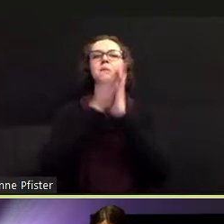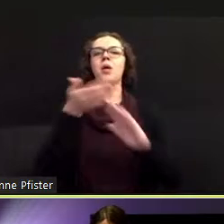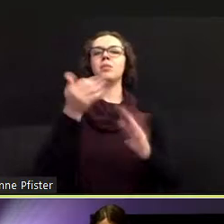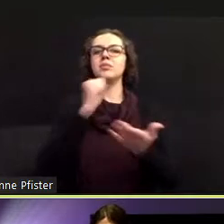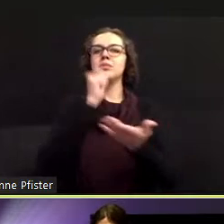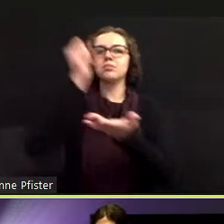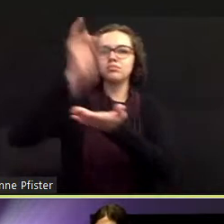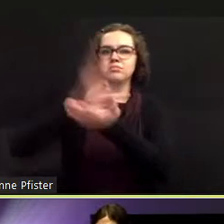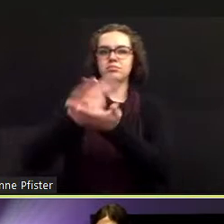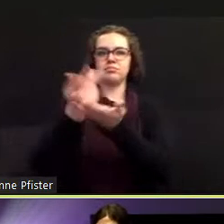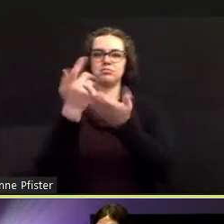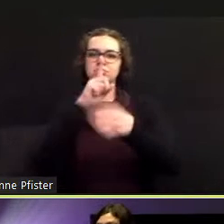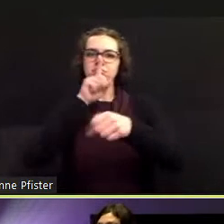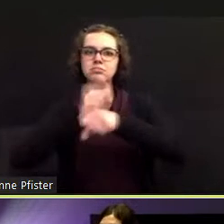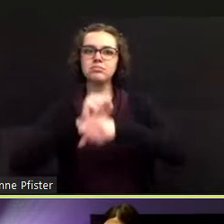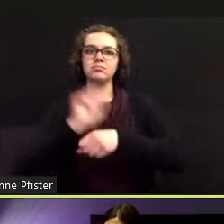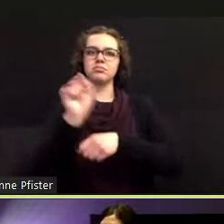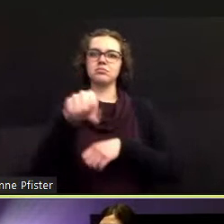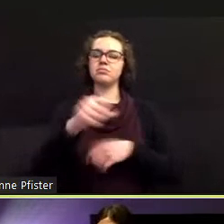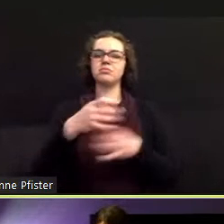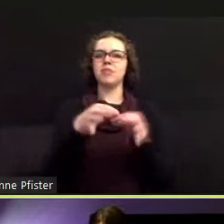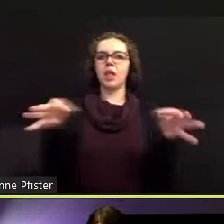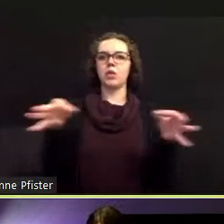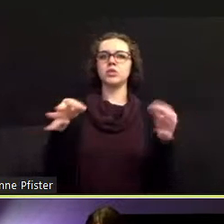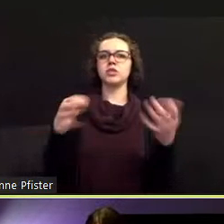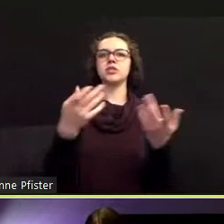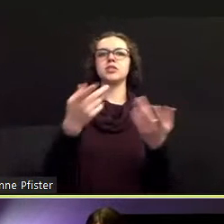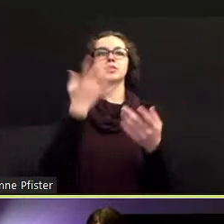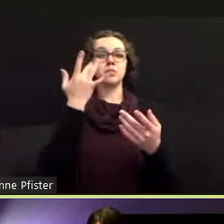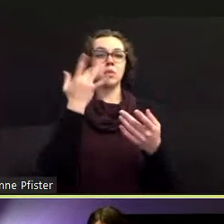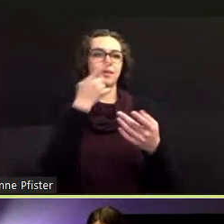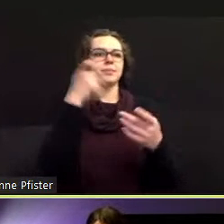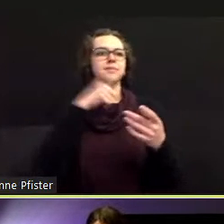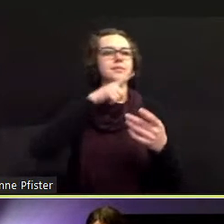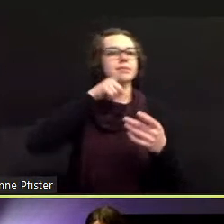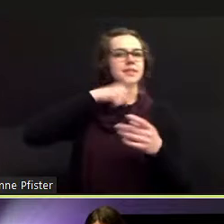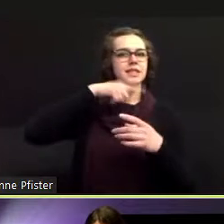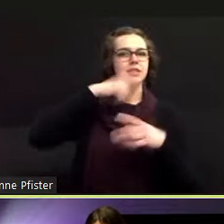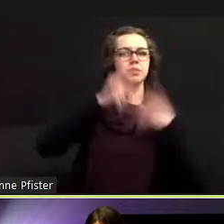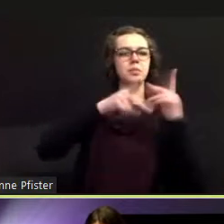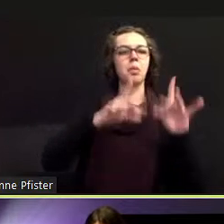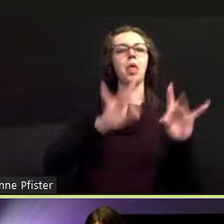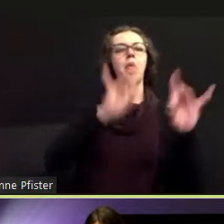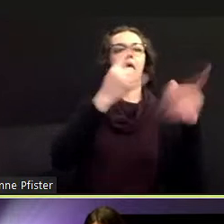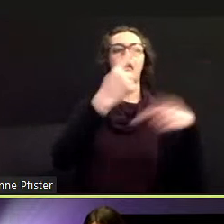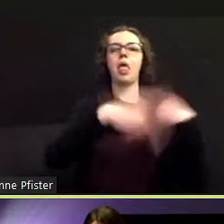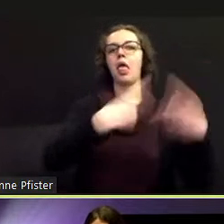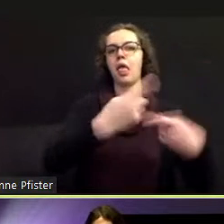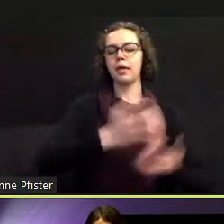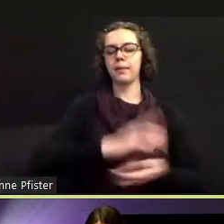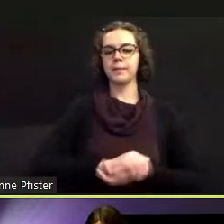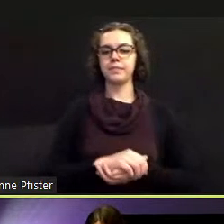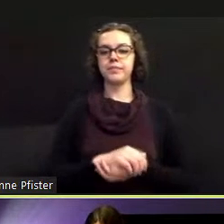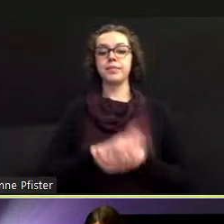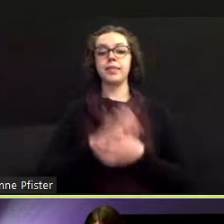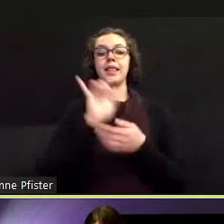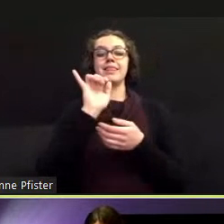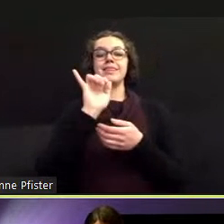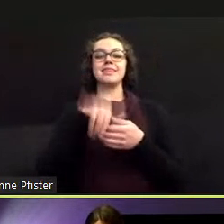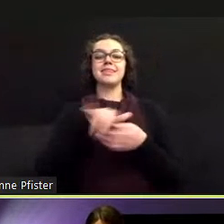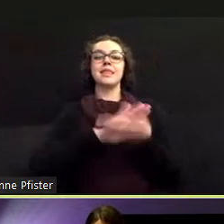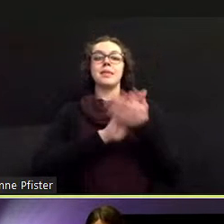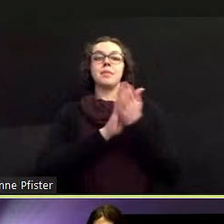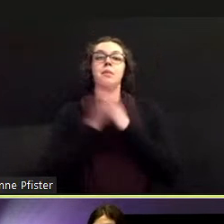languages, from one another, and from other semiotic resources, as Anne also just mentioned. These include a more nuanced and inclusive account of the full range of